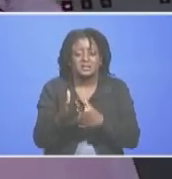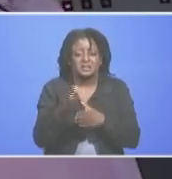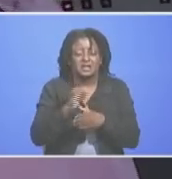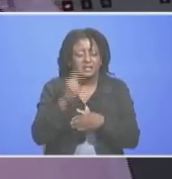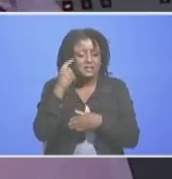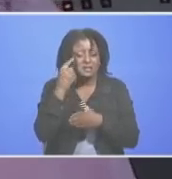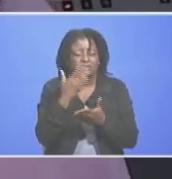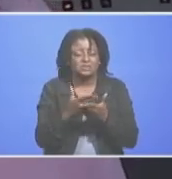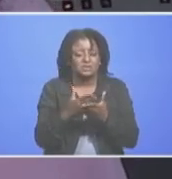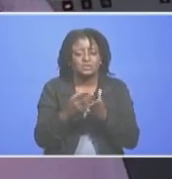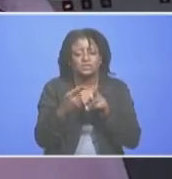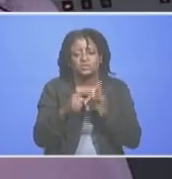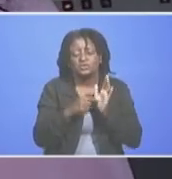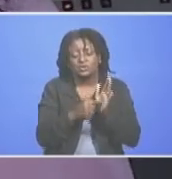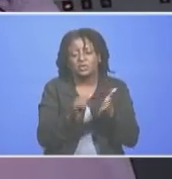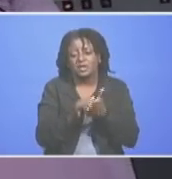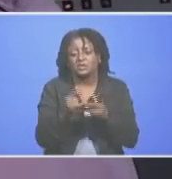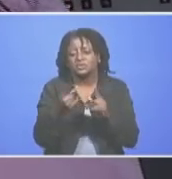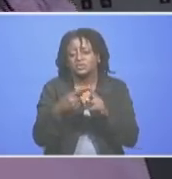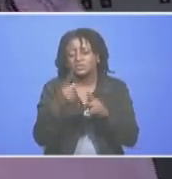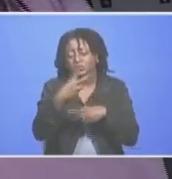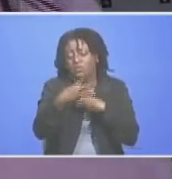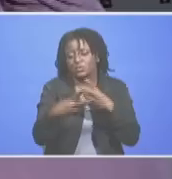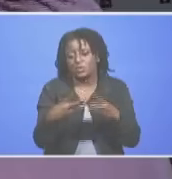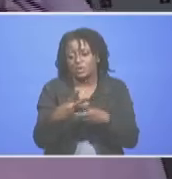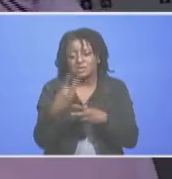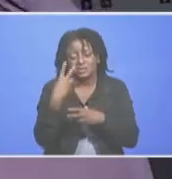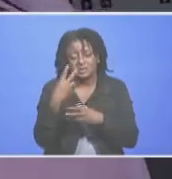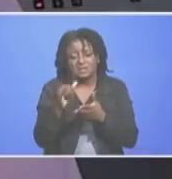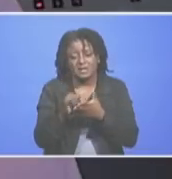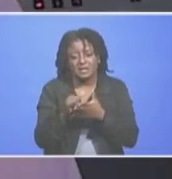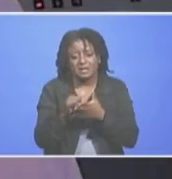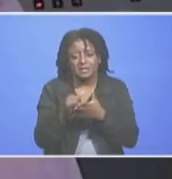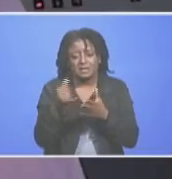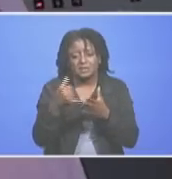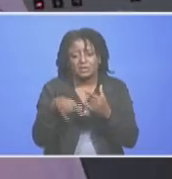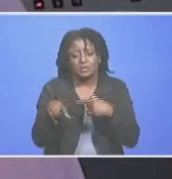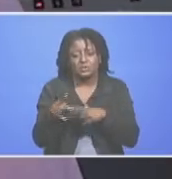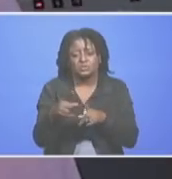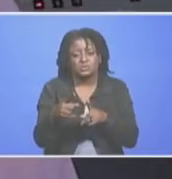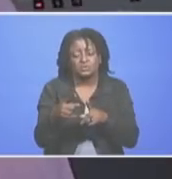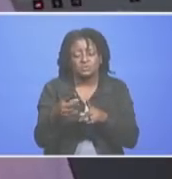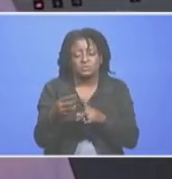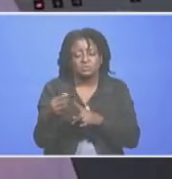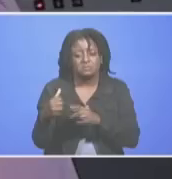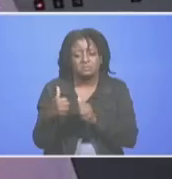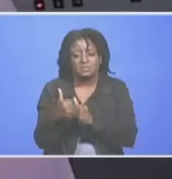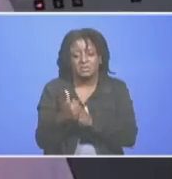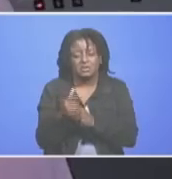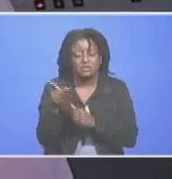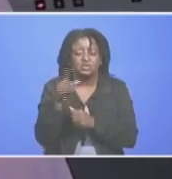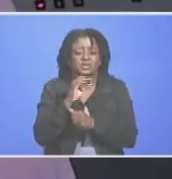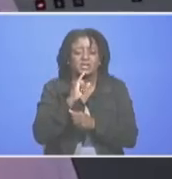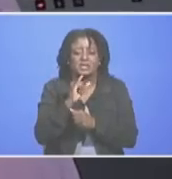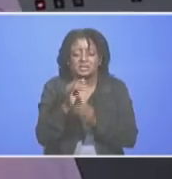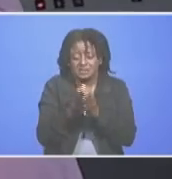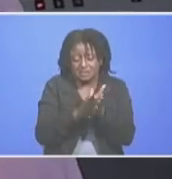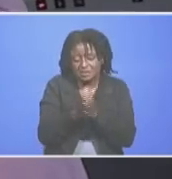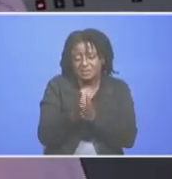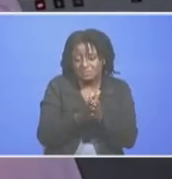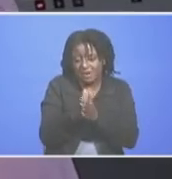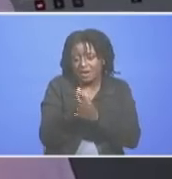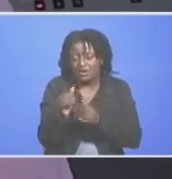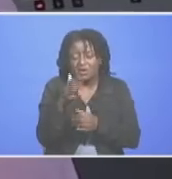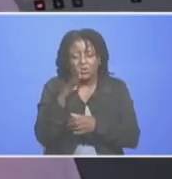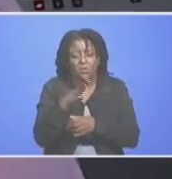excellent to show that to the world, to see like, it goes beyond the tourism. She's a very inspiring woman, and she's a leader, and